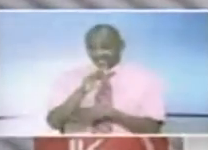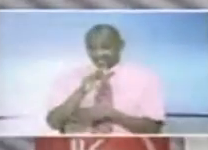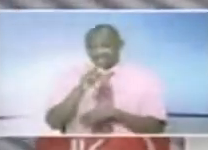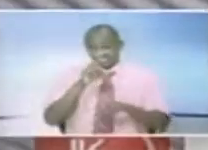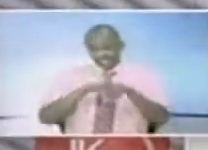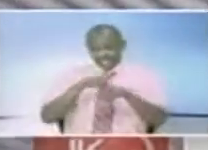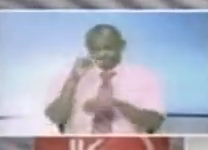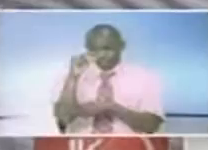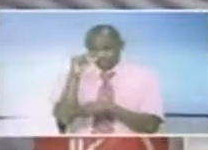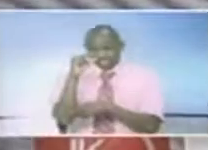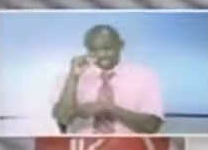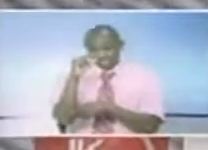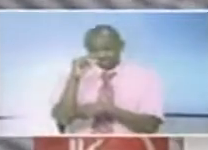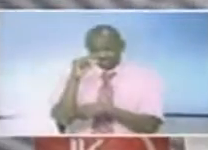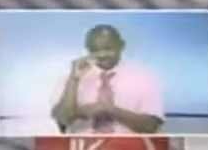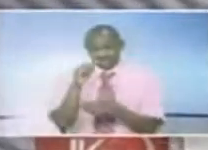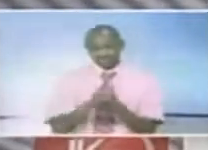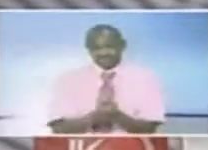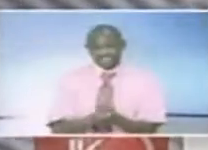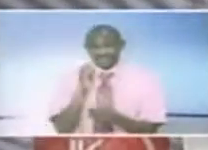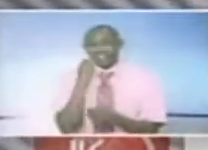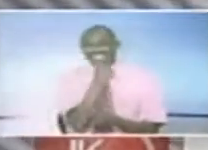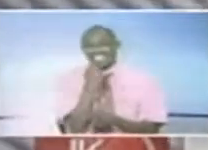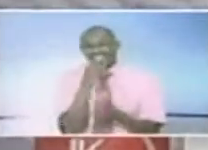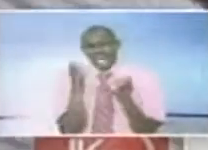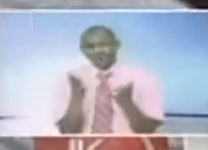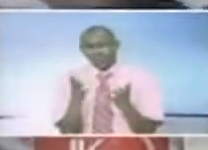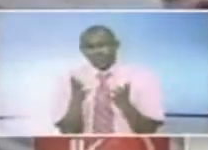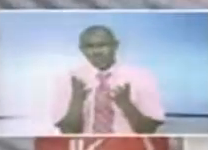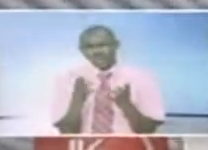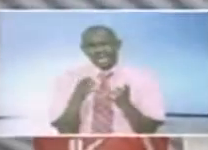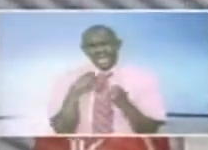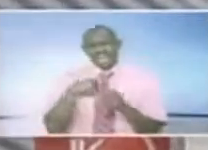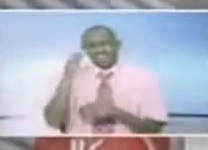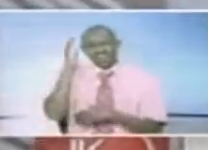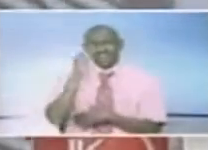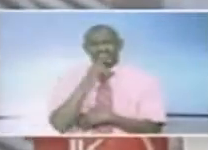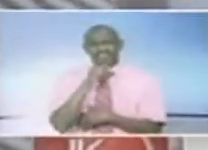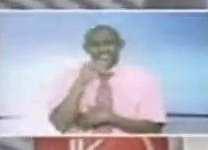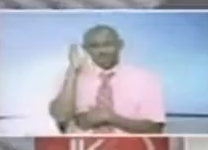In a moment, look at those teeth. Gaifafa.